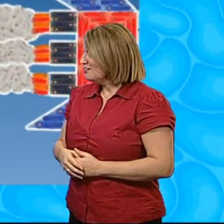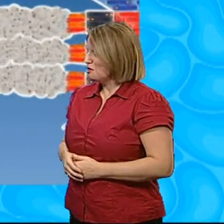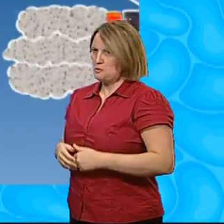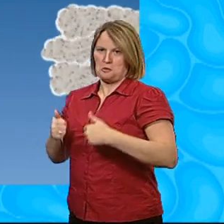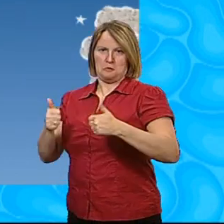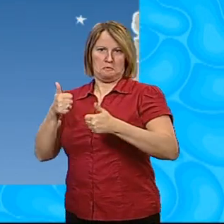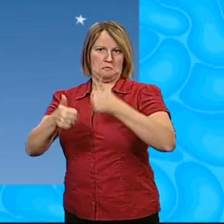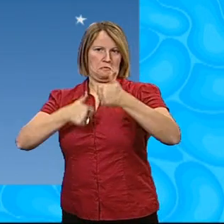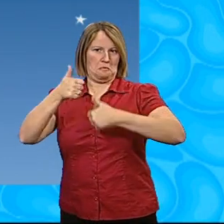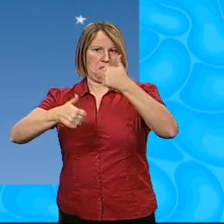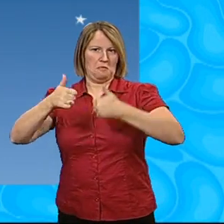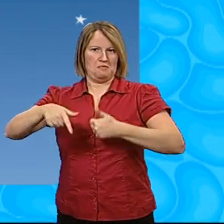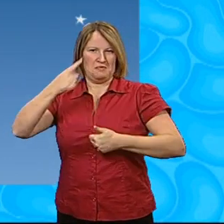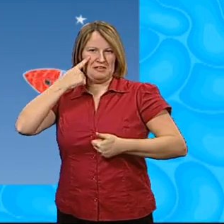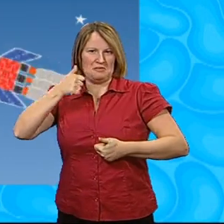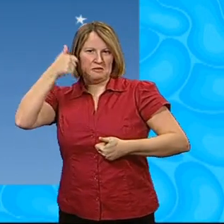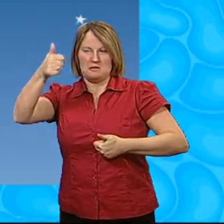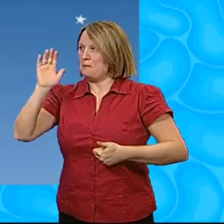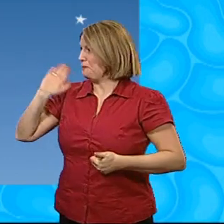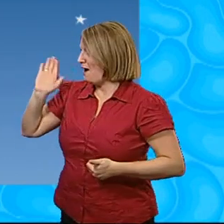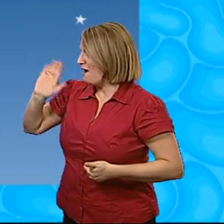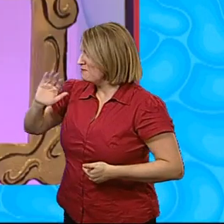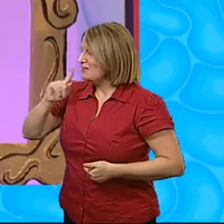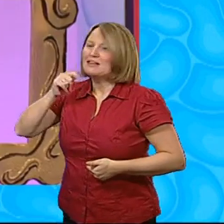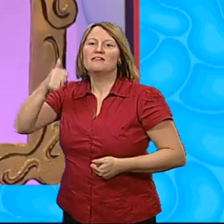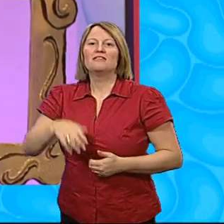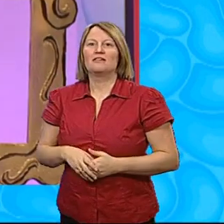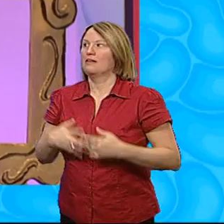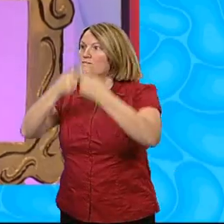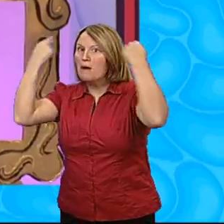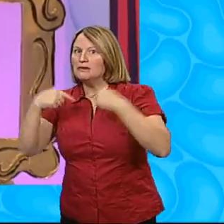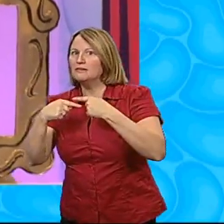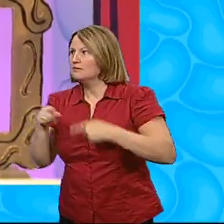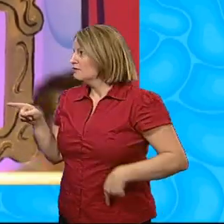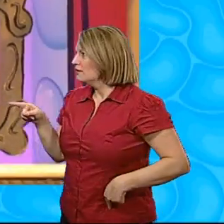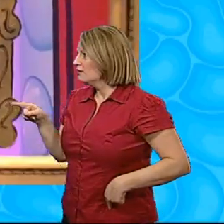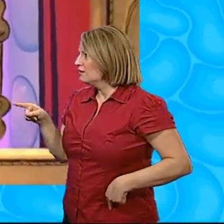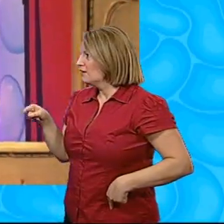Well done, everyone. See you next time. Now it's time to... frame it!